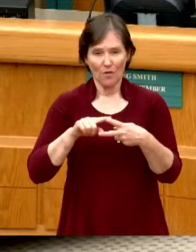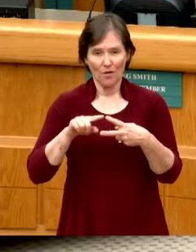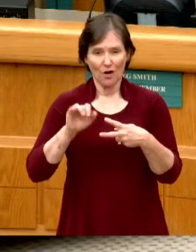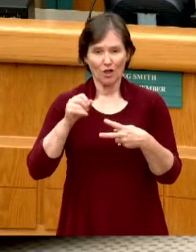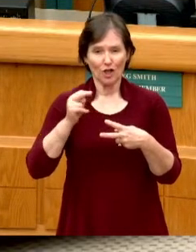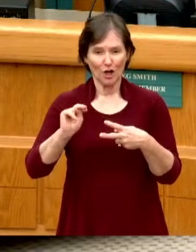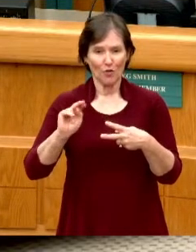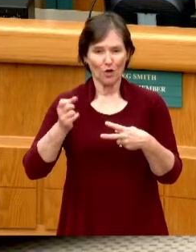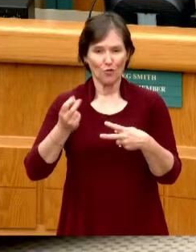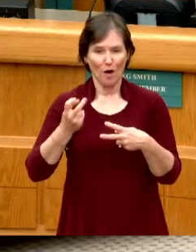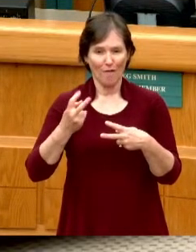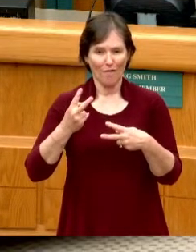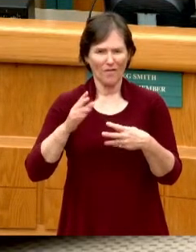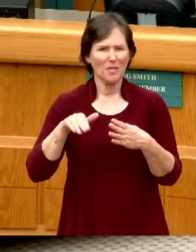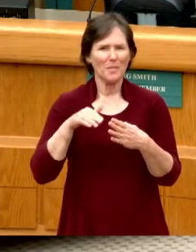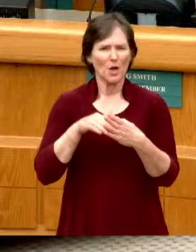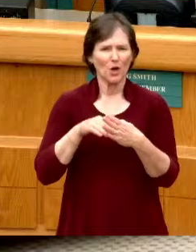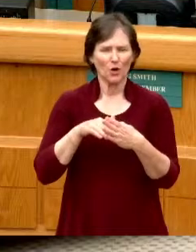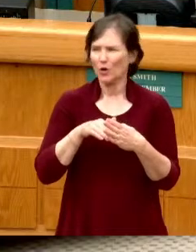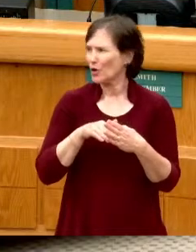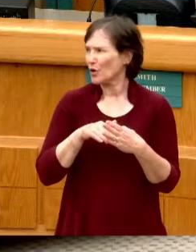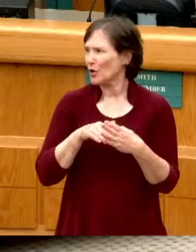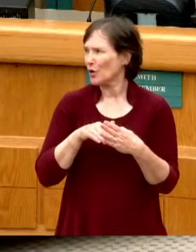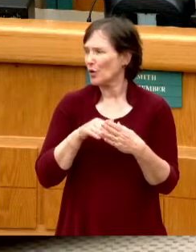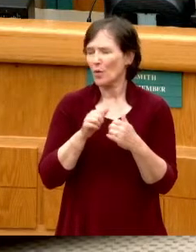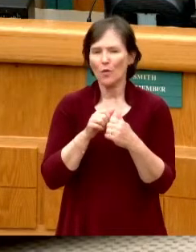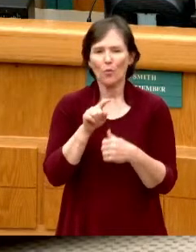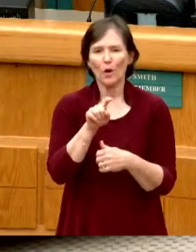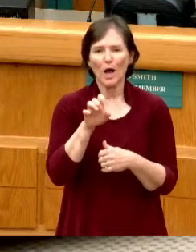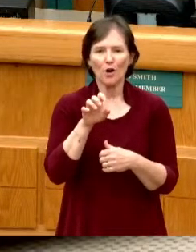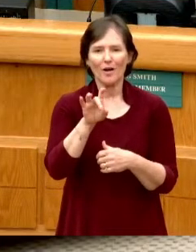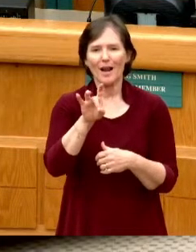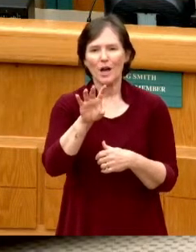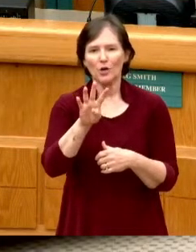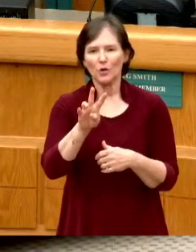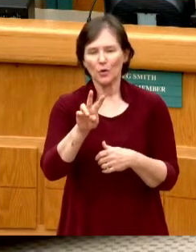in the middle there at the 182 and 257,